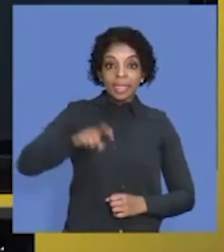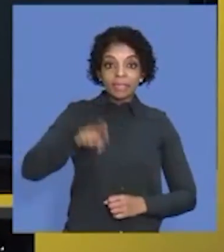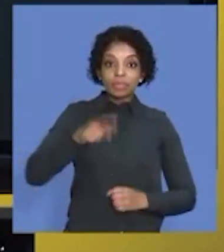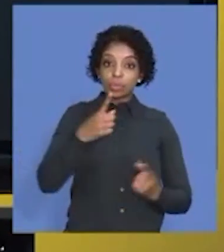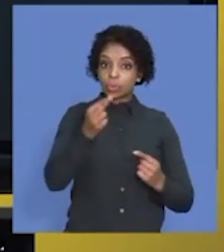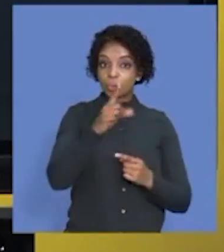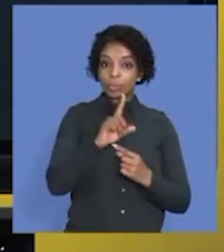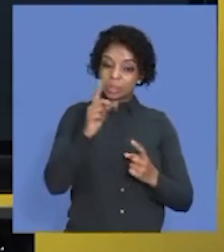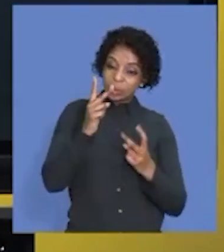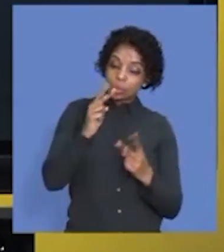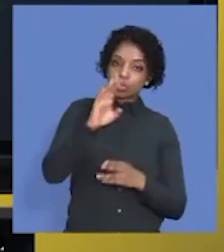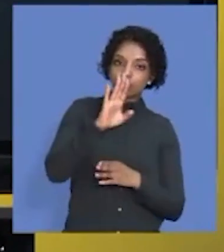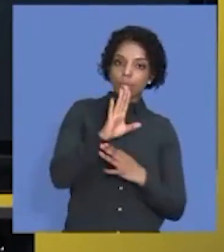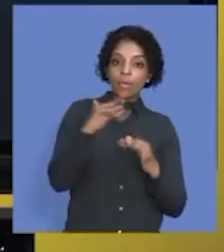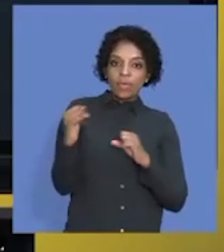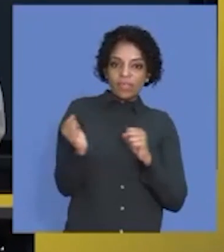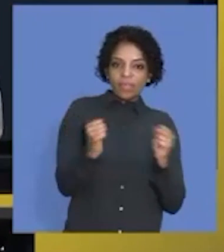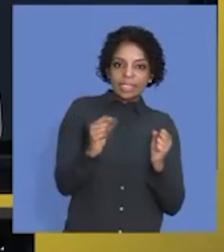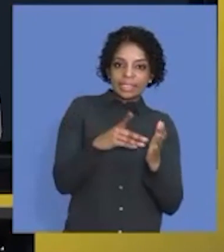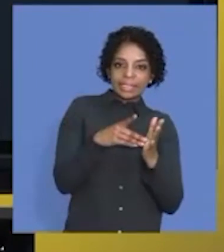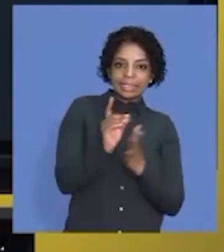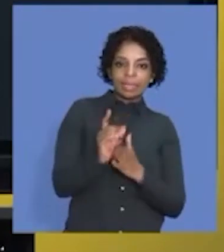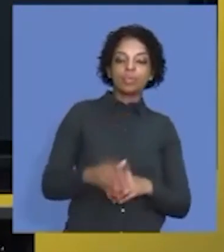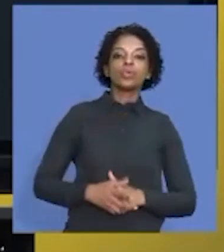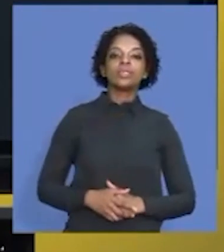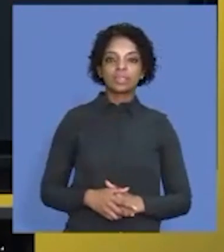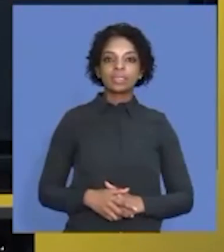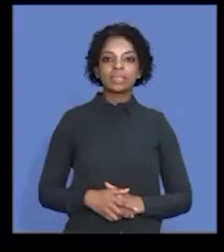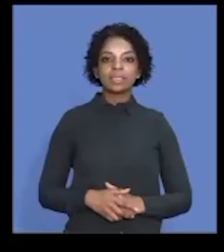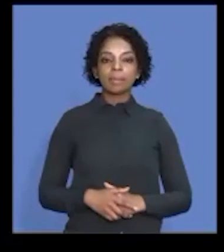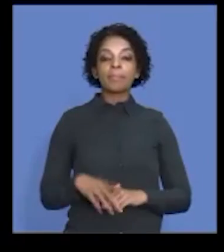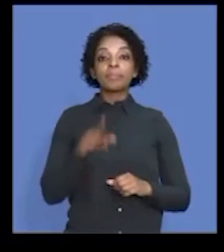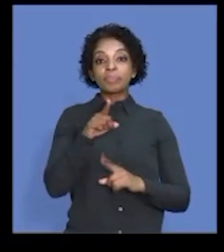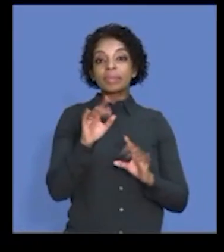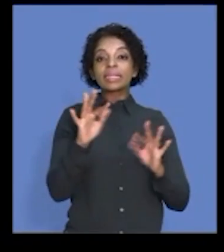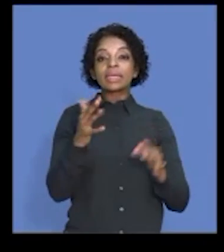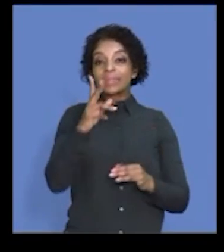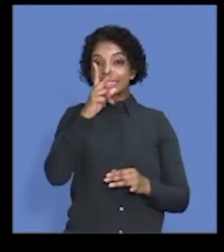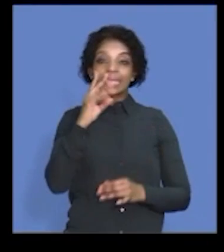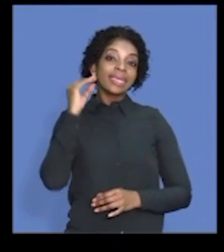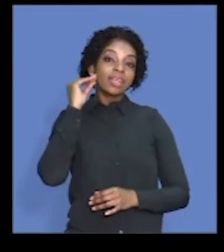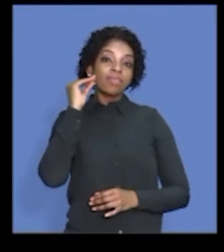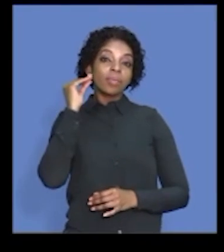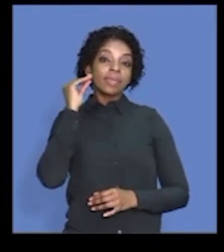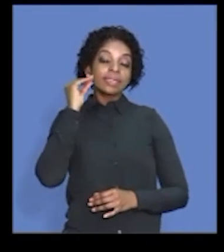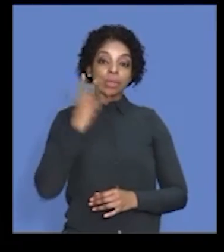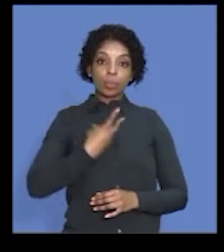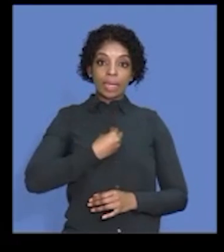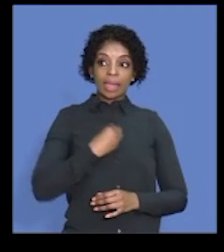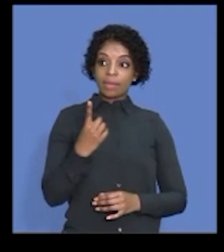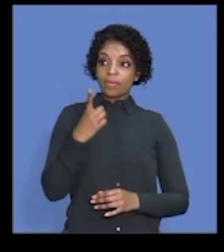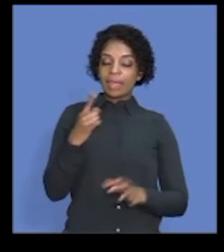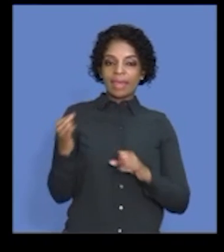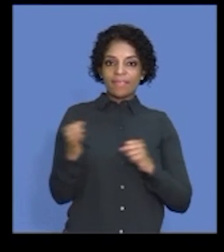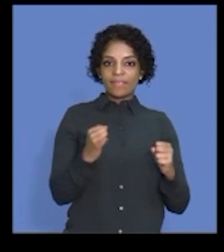have to look at your fixed deposit, right? Now, let's go and see what information do we have regarding